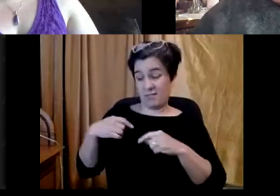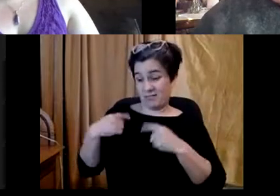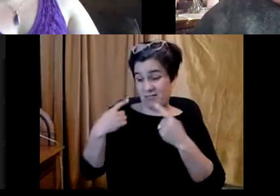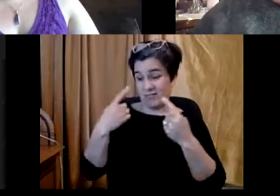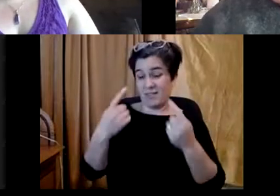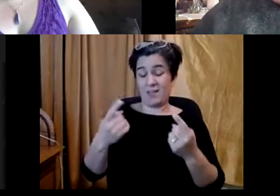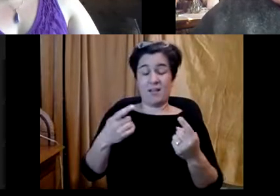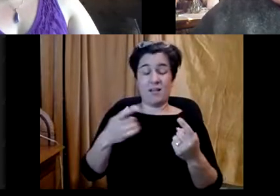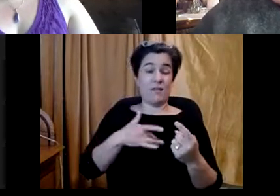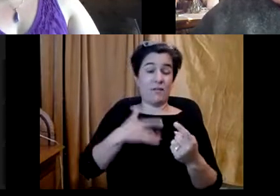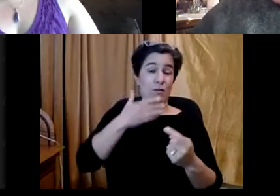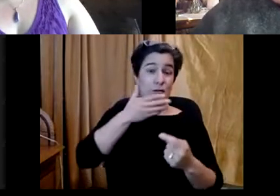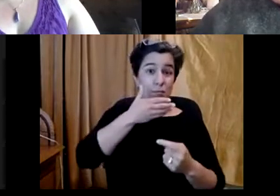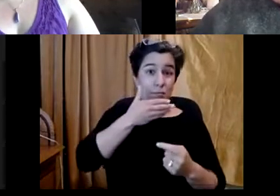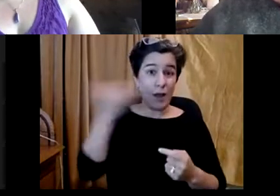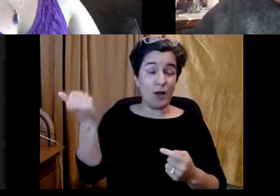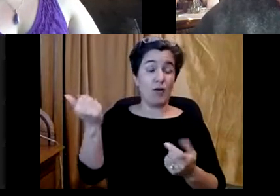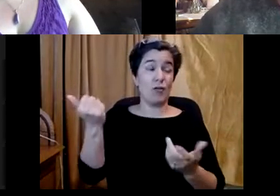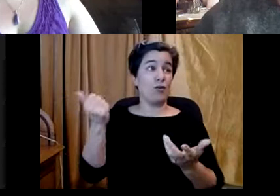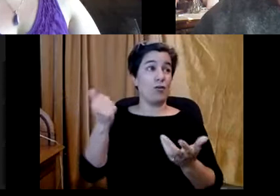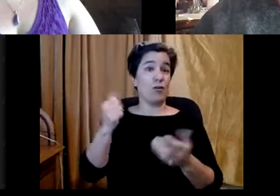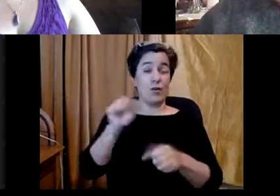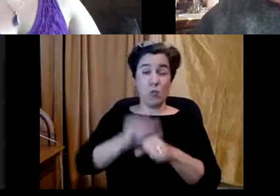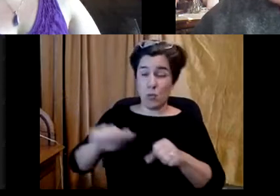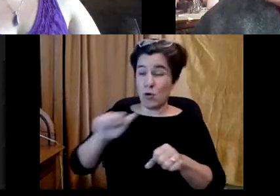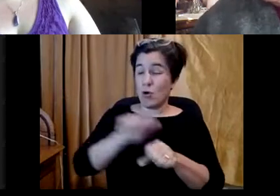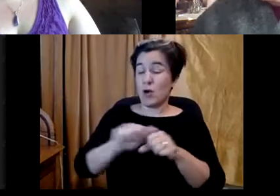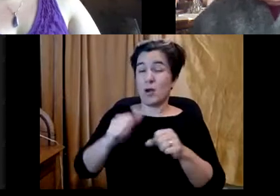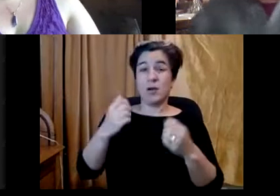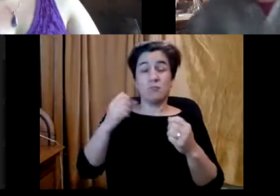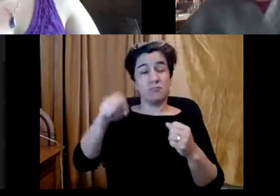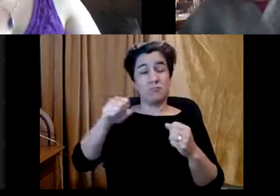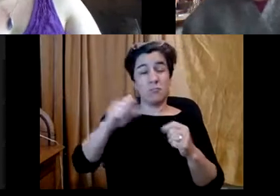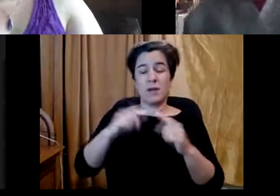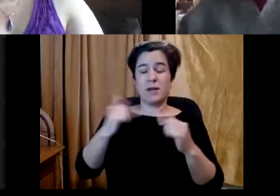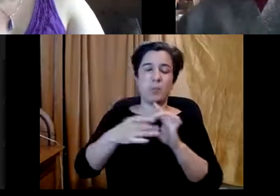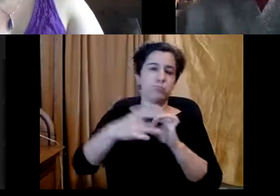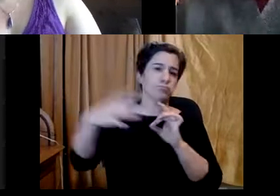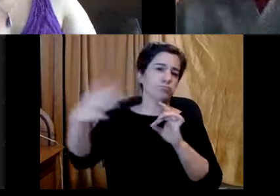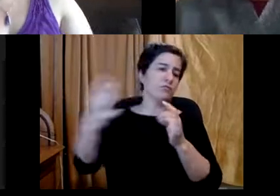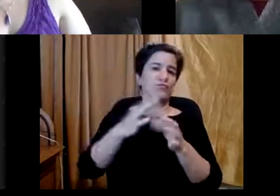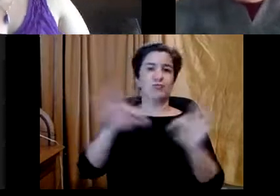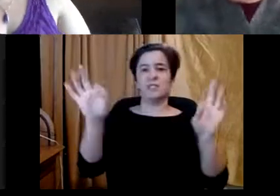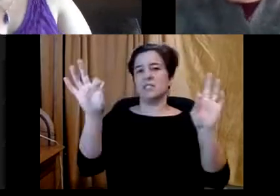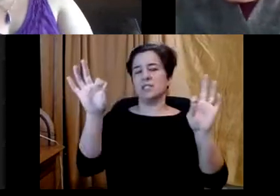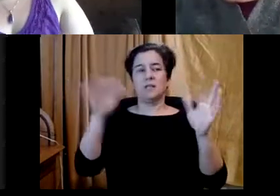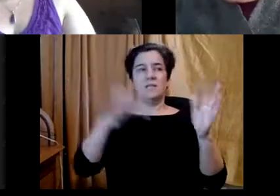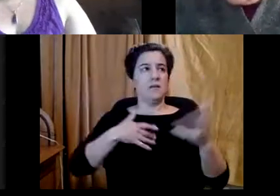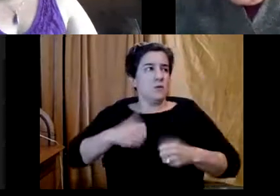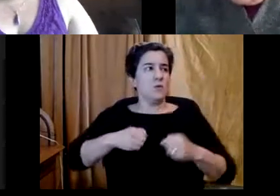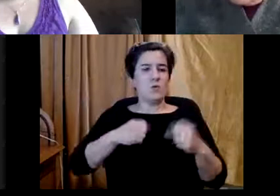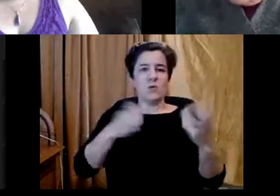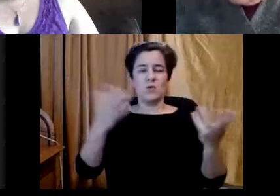done so. And it is an incredibly freeing experience to be able to